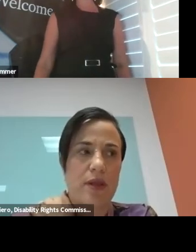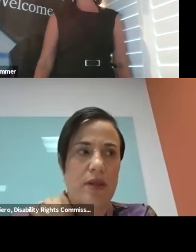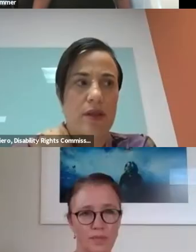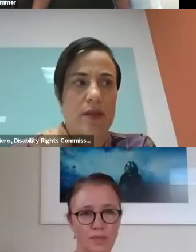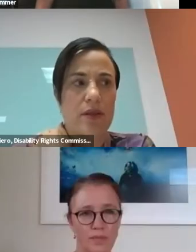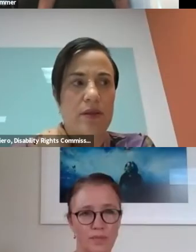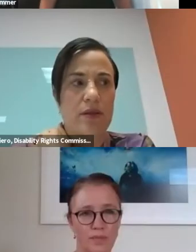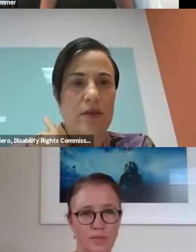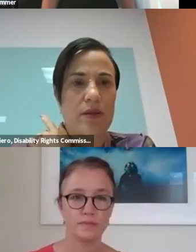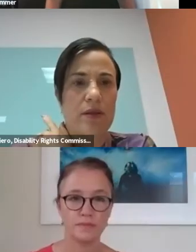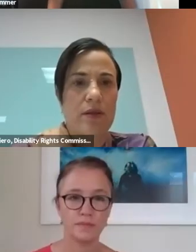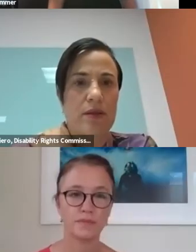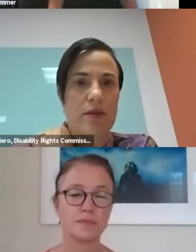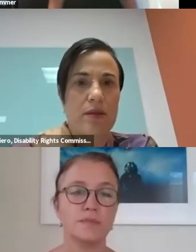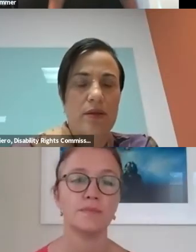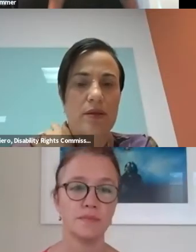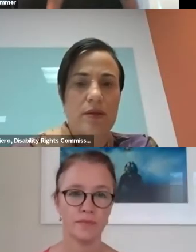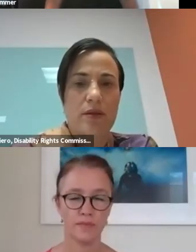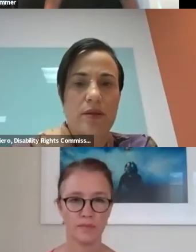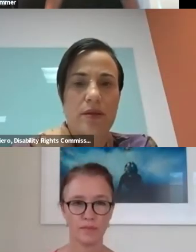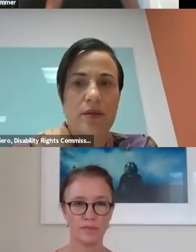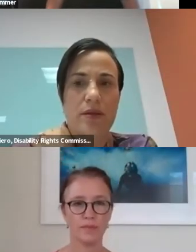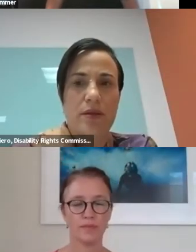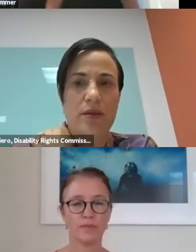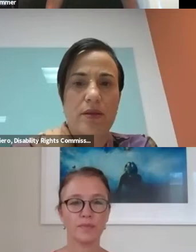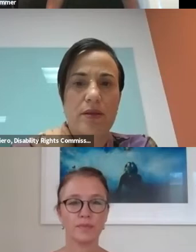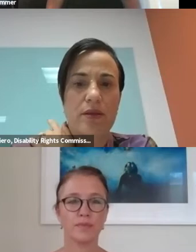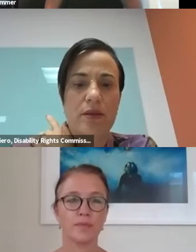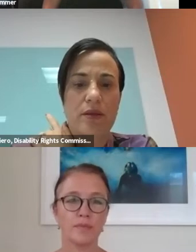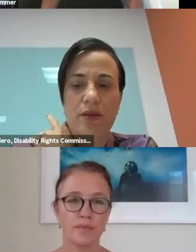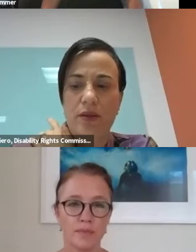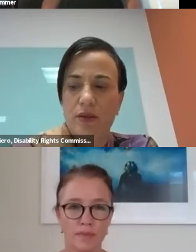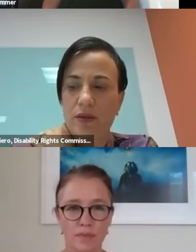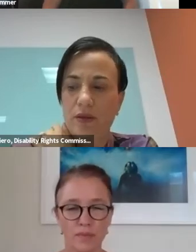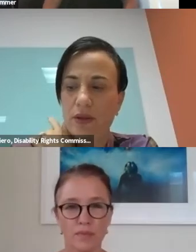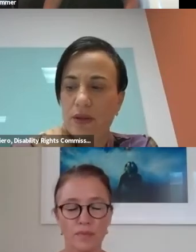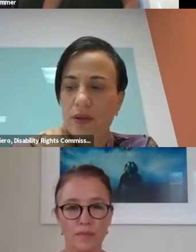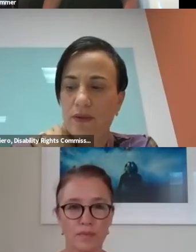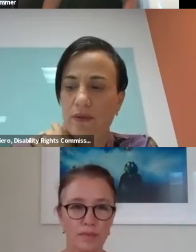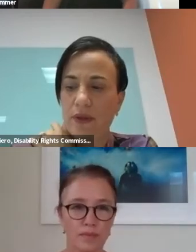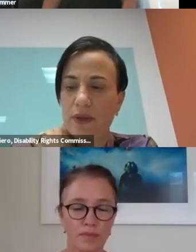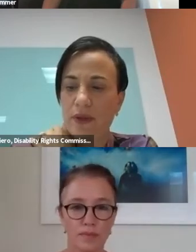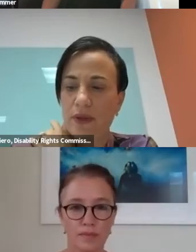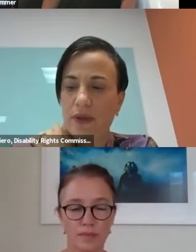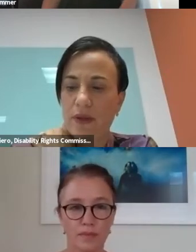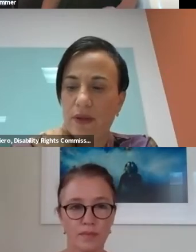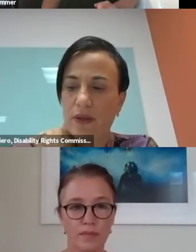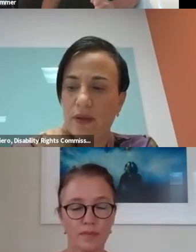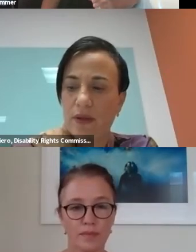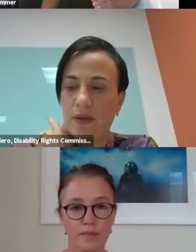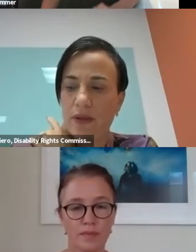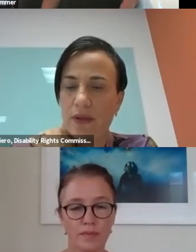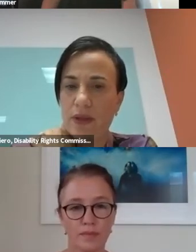marie. Ko te whaia, ko te whaia